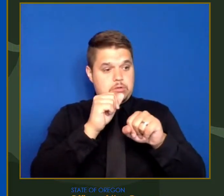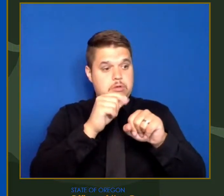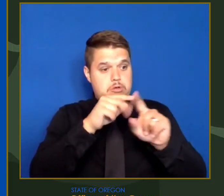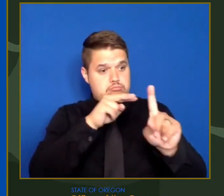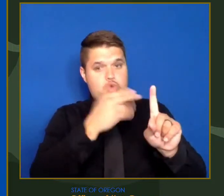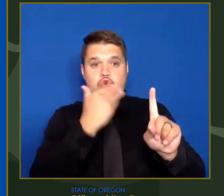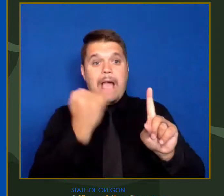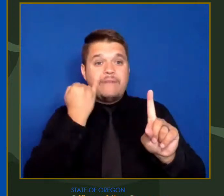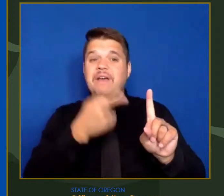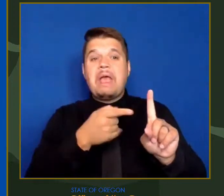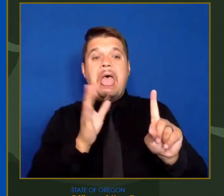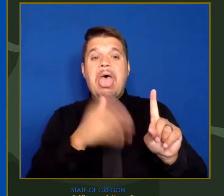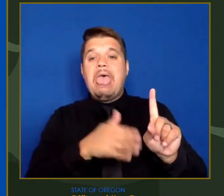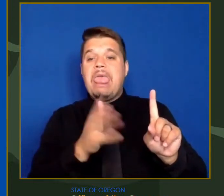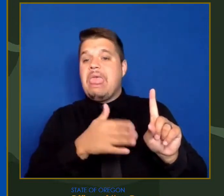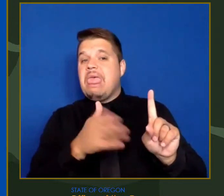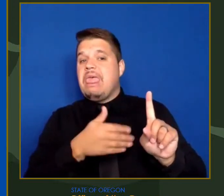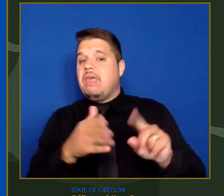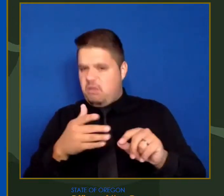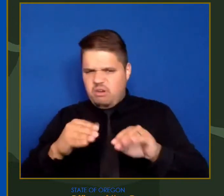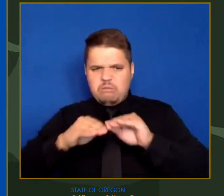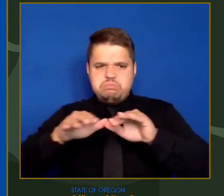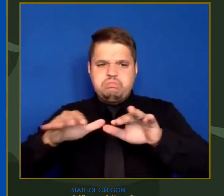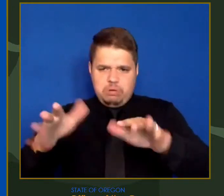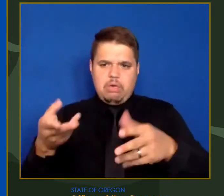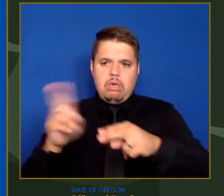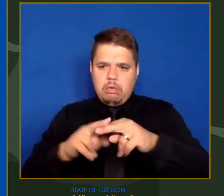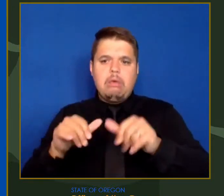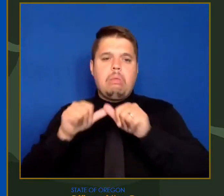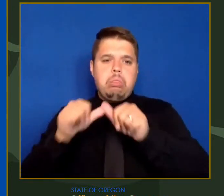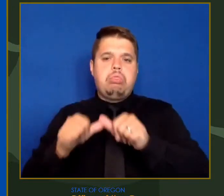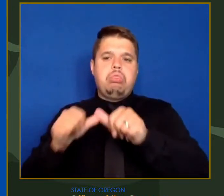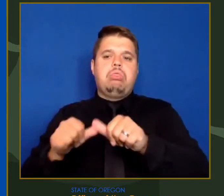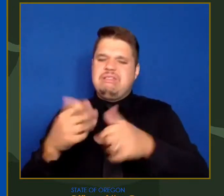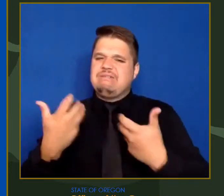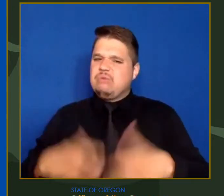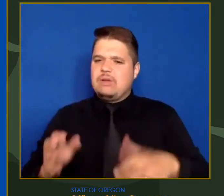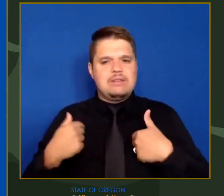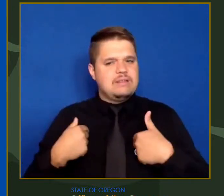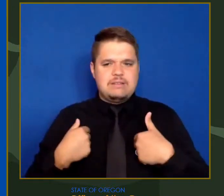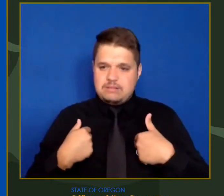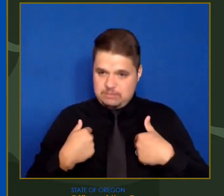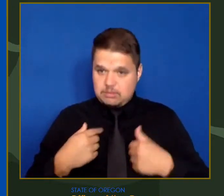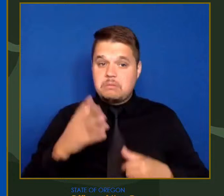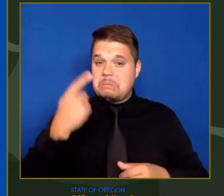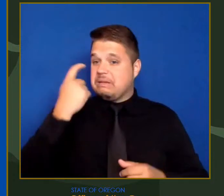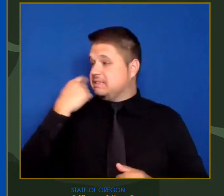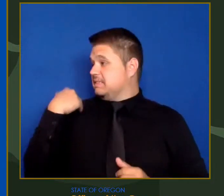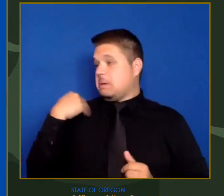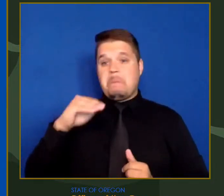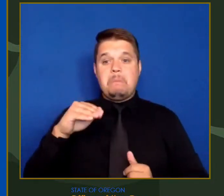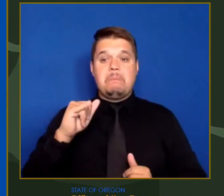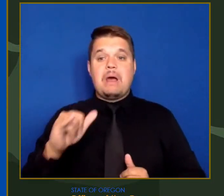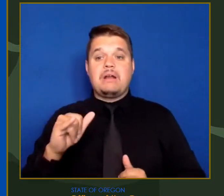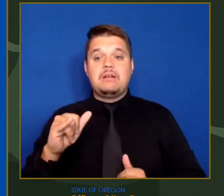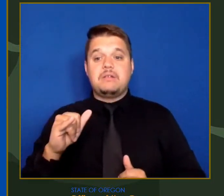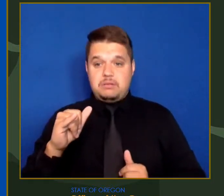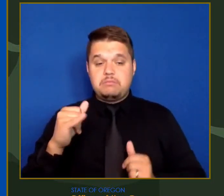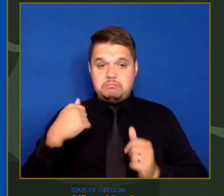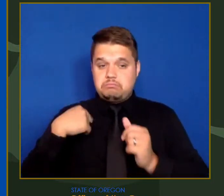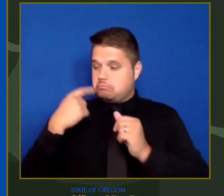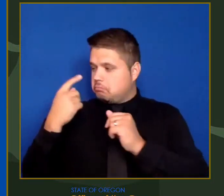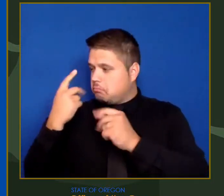breakthrough cases among people who were vaccinated in May. It found that 98% of the